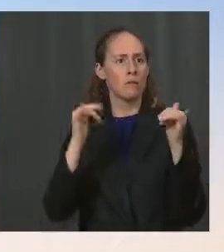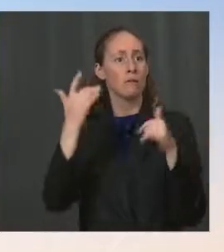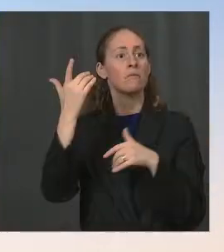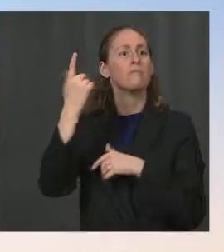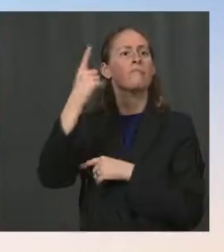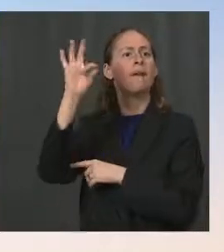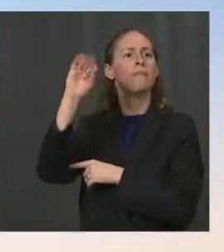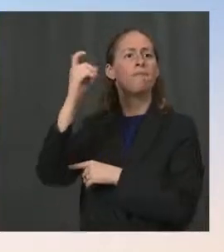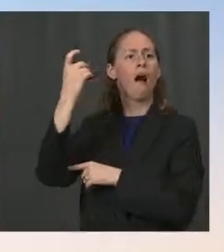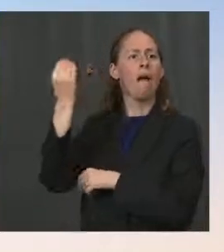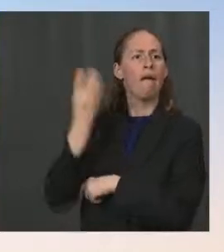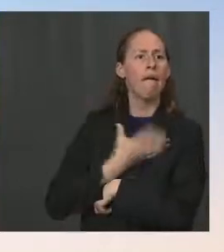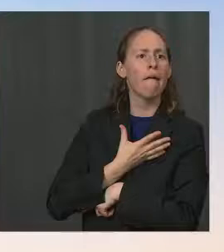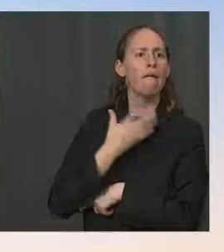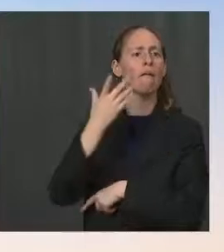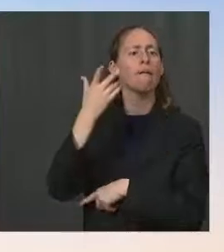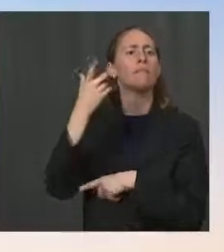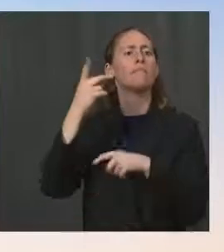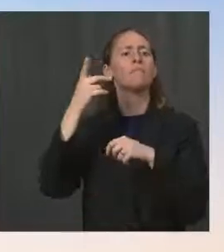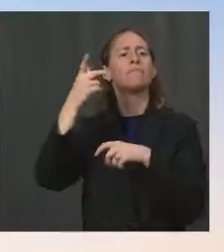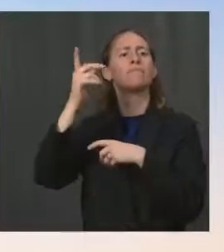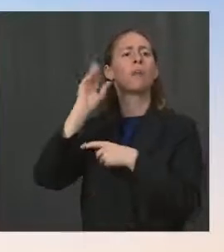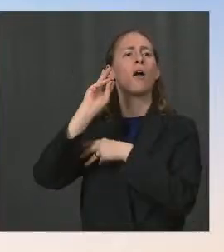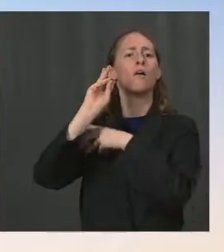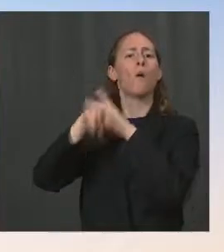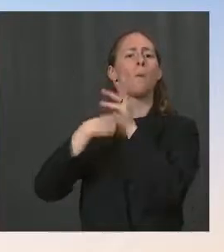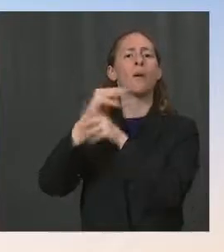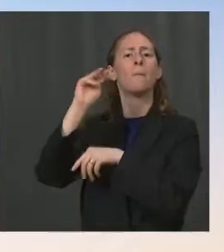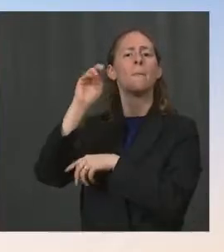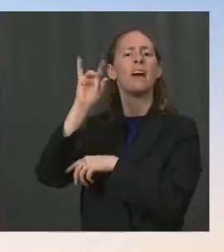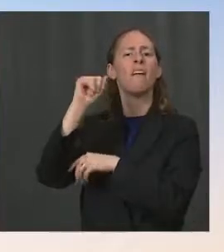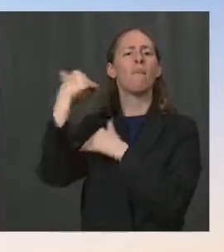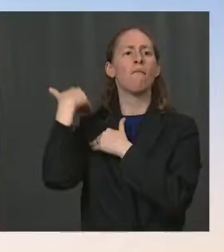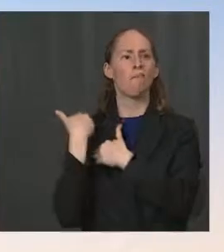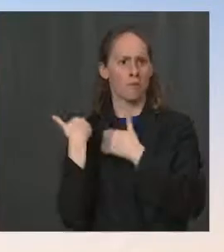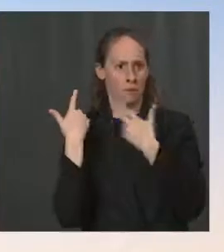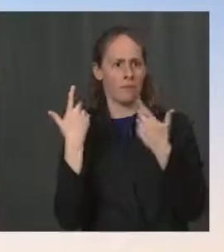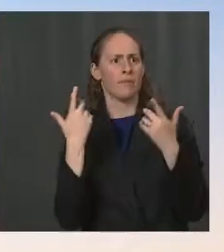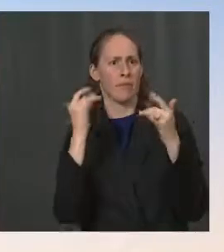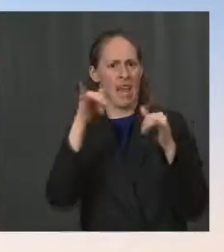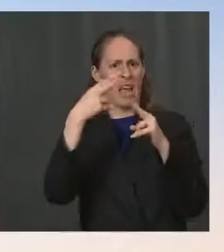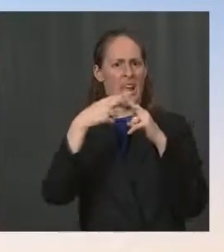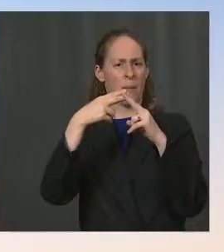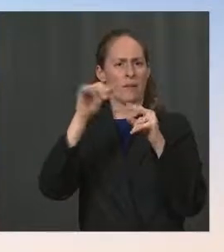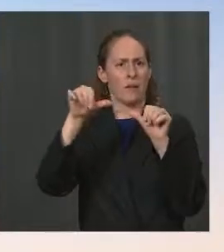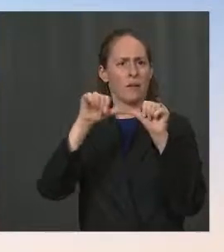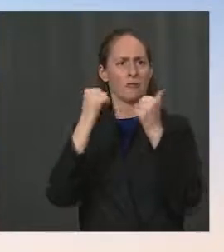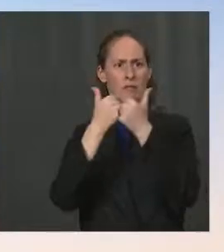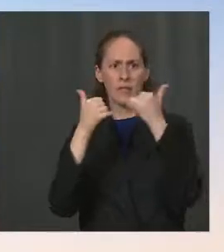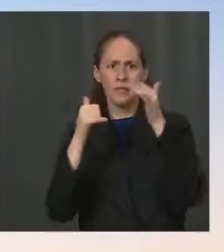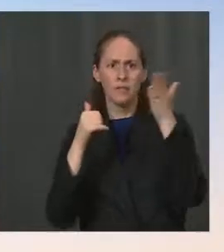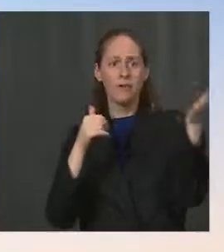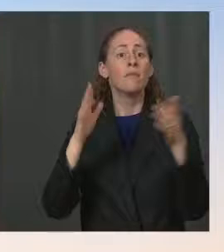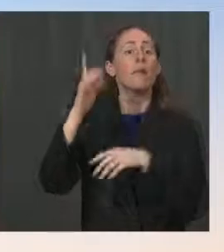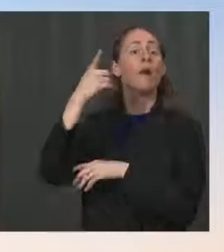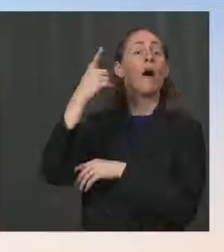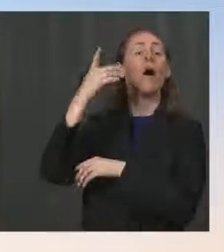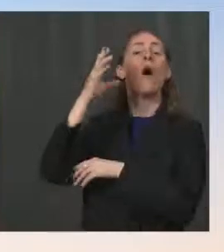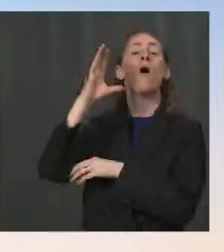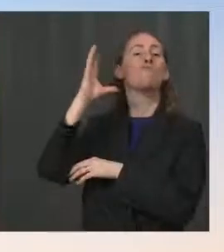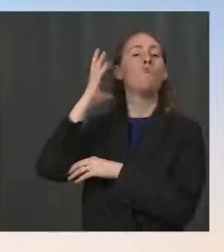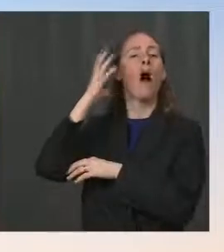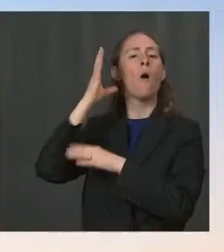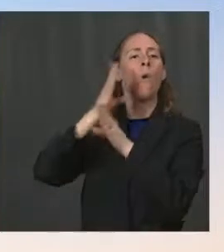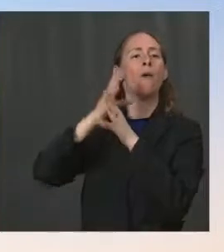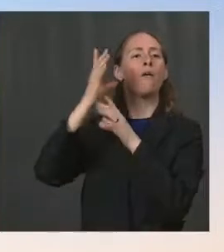a federally funded agency, Congress, including Radio Free Europe and Radio Liberty journalists, were left behind. And we're now